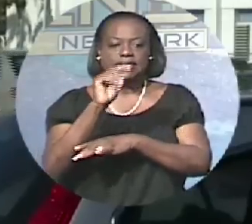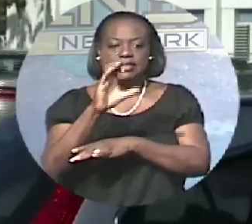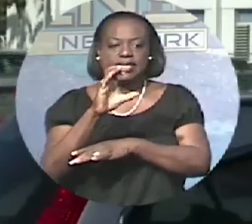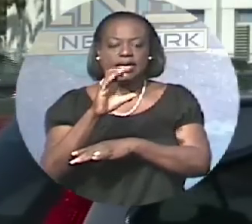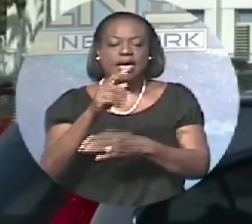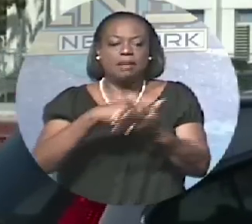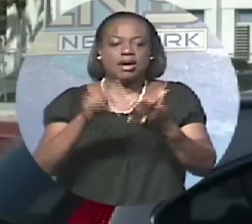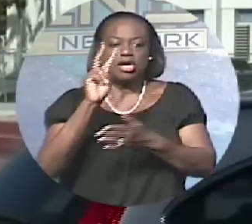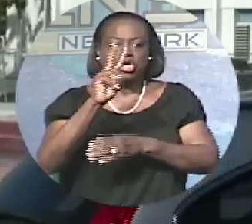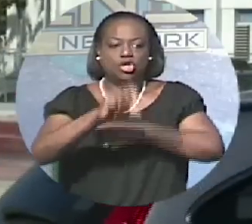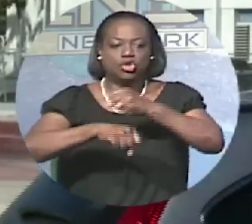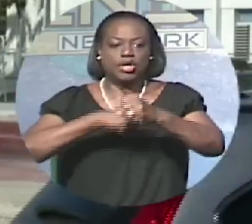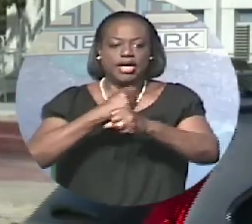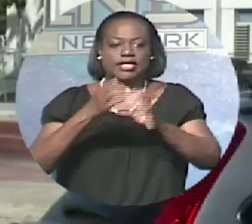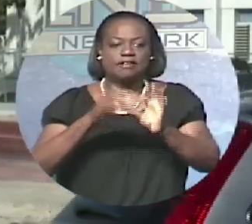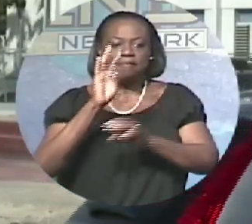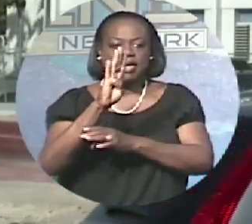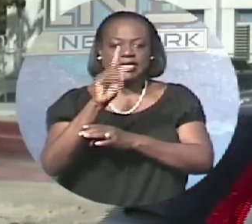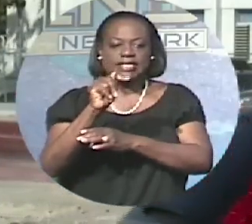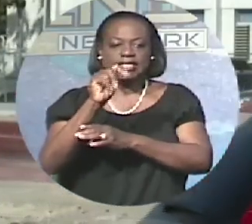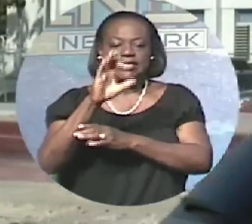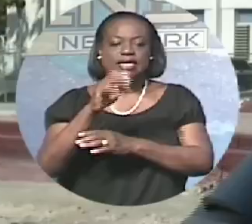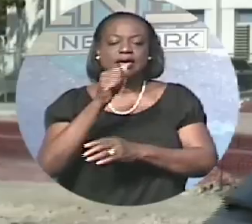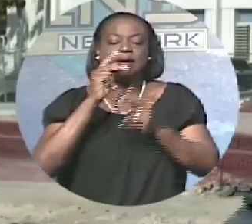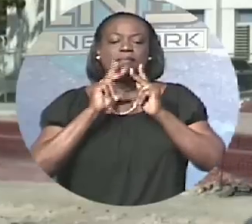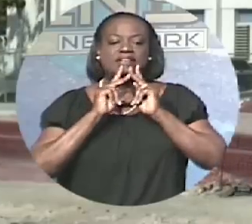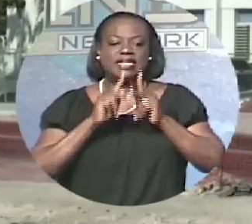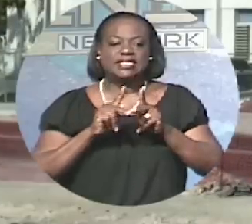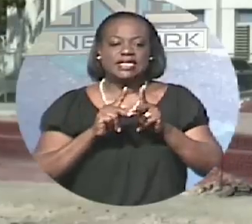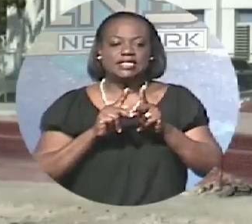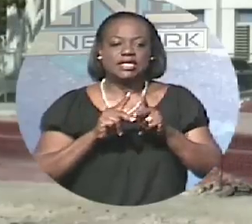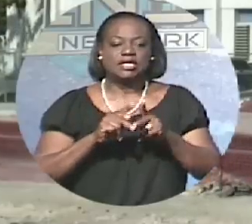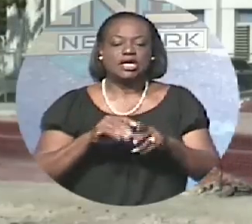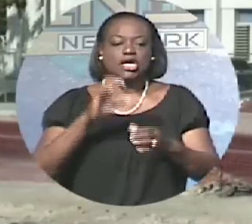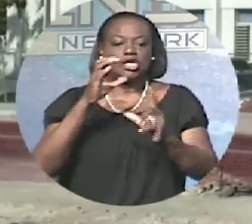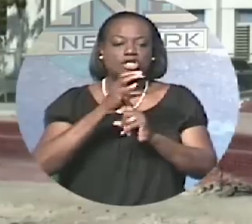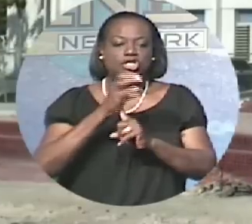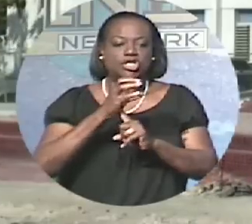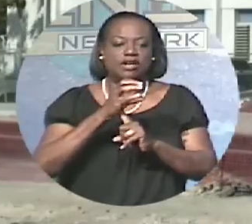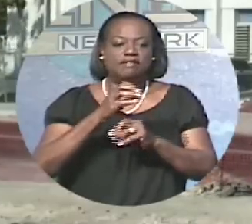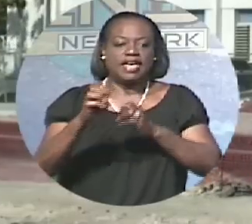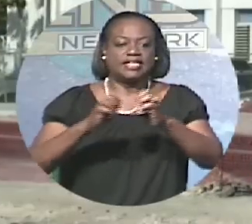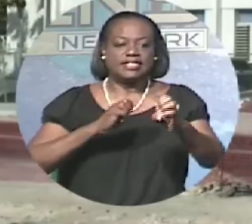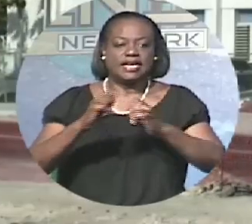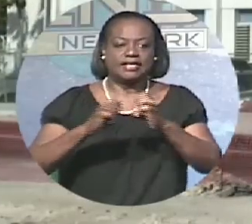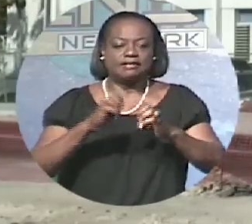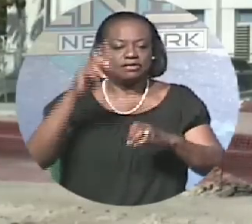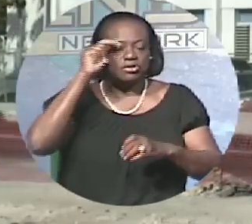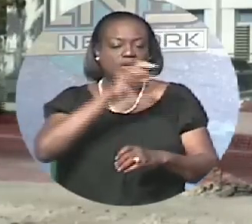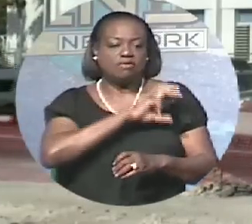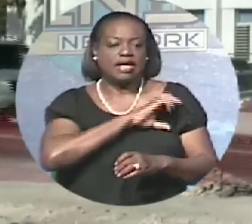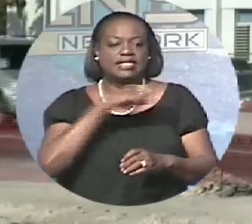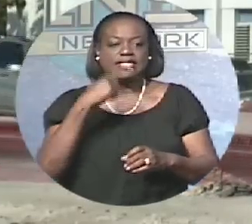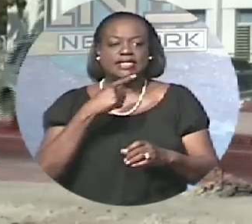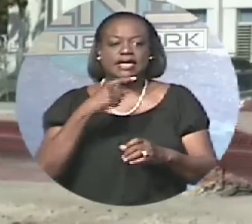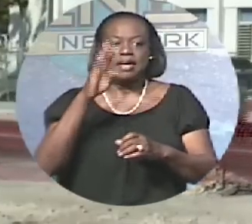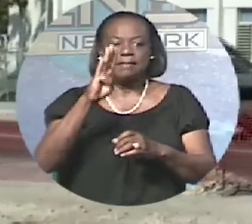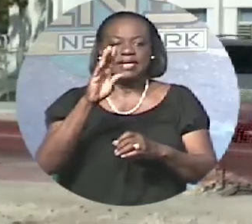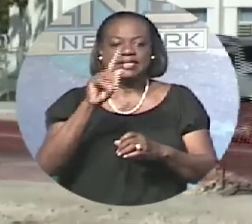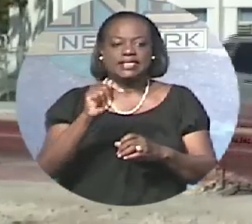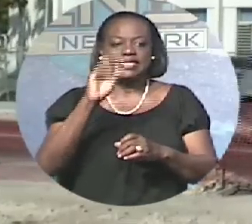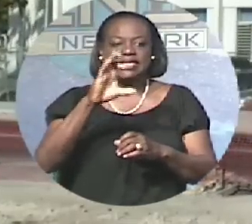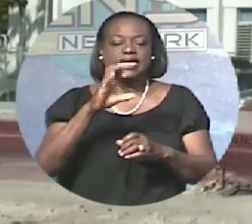two-year point of BTC's privatization, Chief Executive Tony Rice noted that BTC is a better provider of